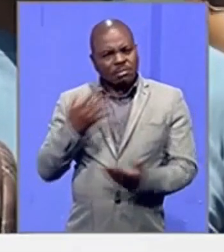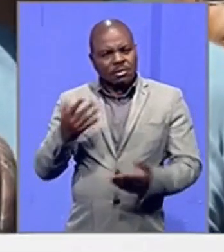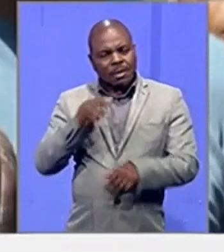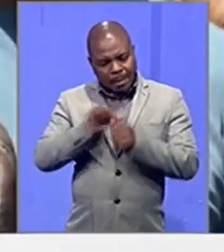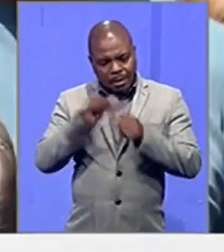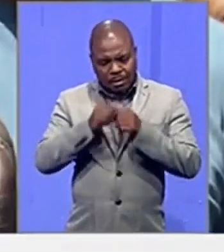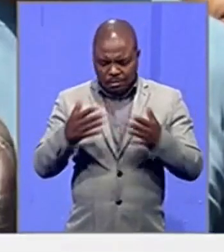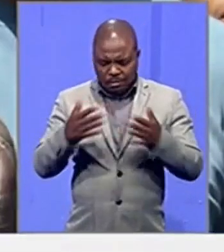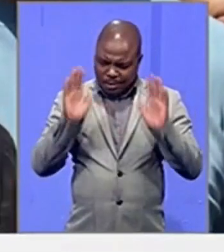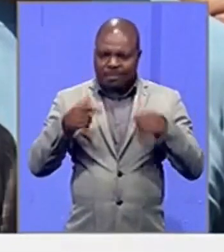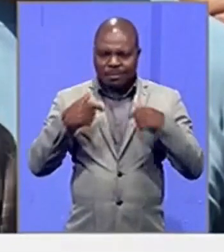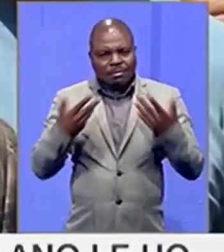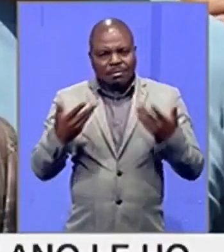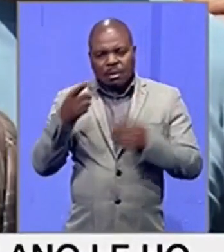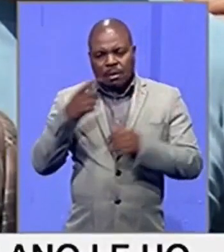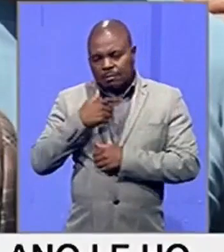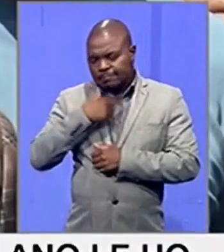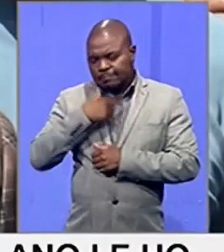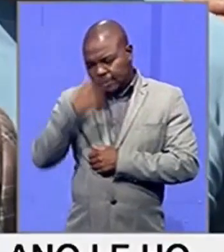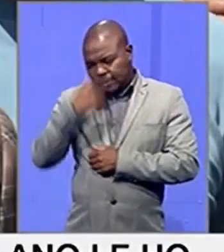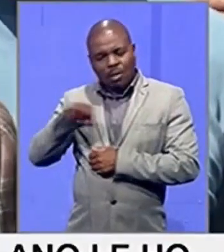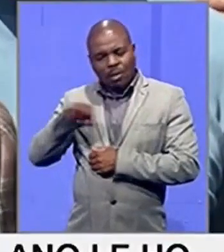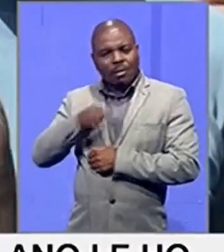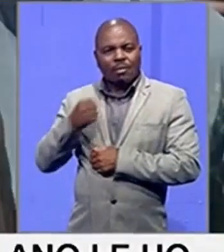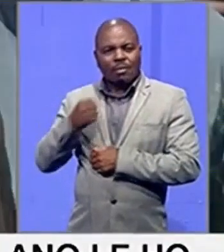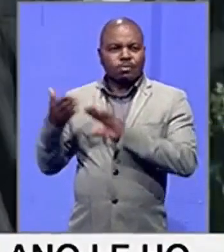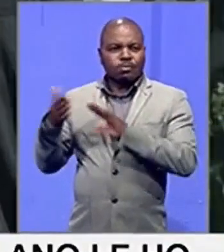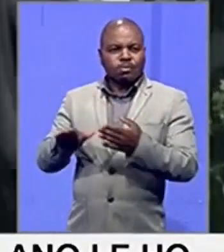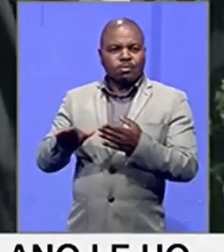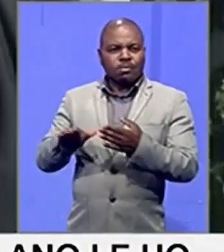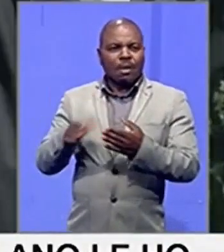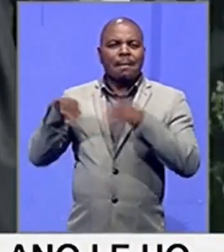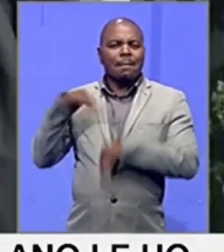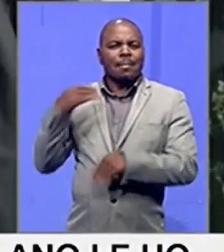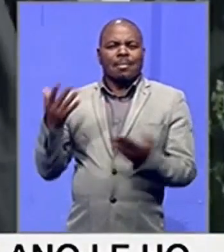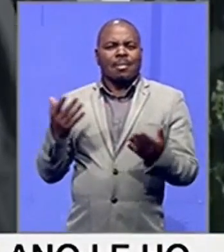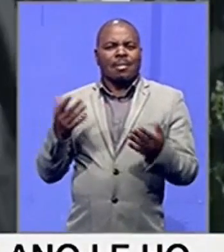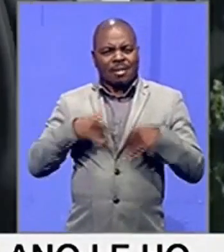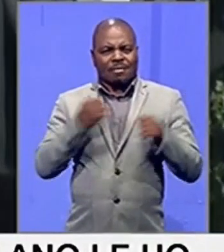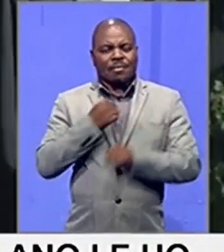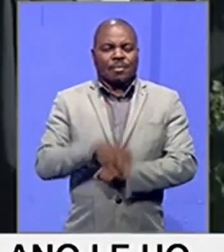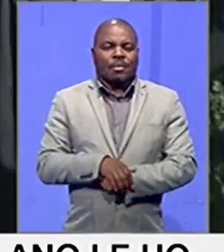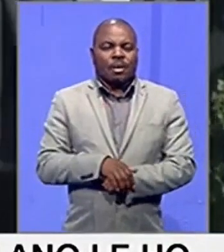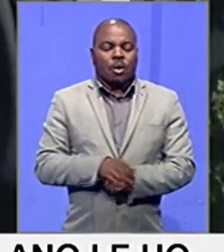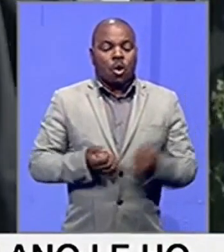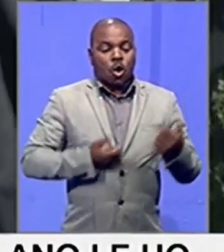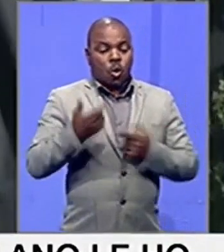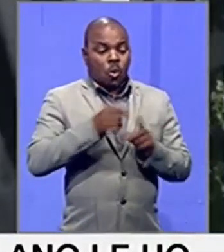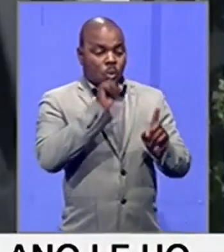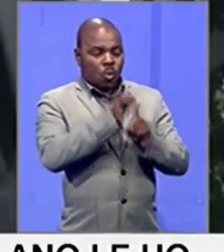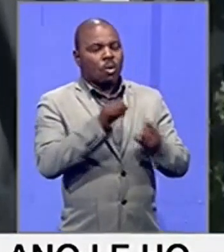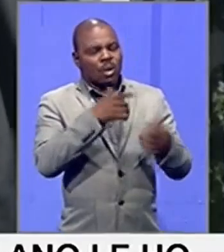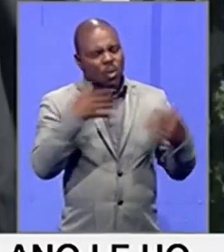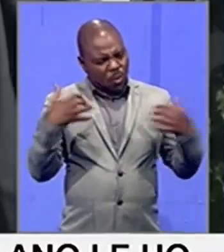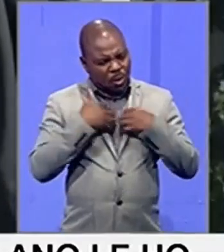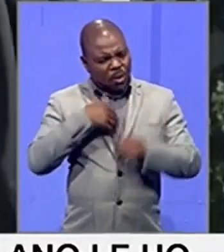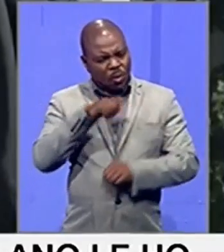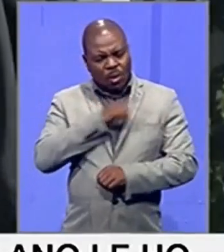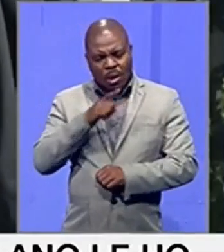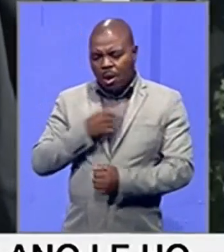space to grieve for my wife, to recollect my life. Moeledi wa Gakula o ngongoregela go busetswa morago